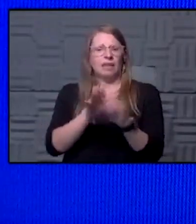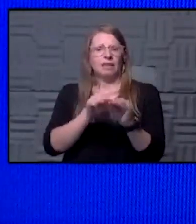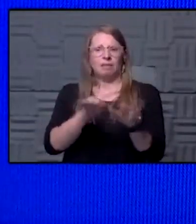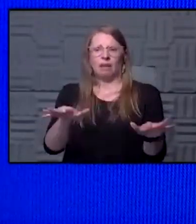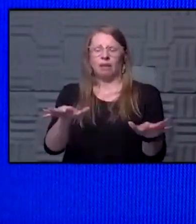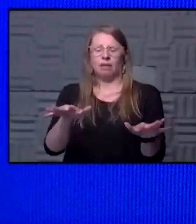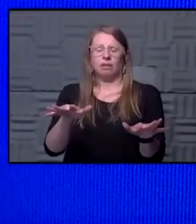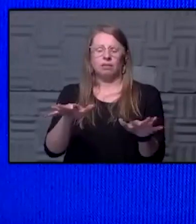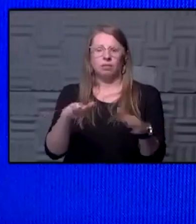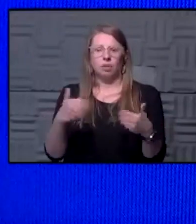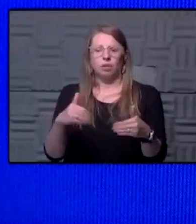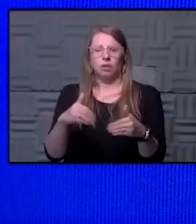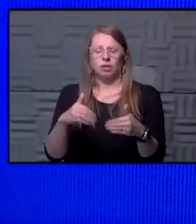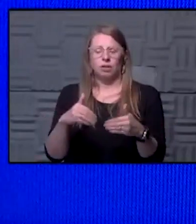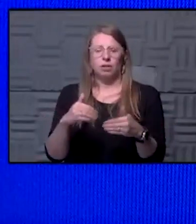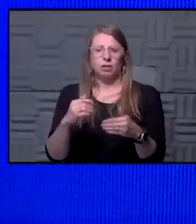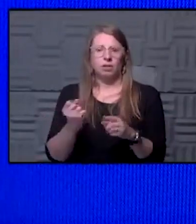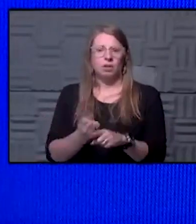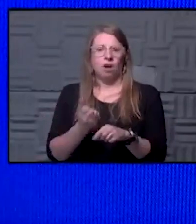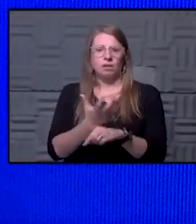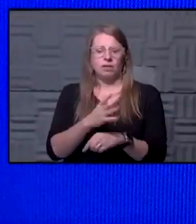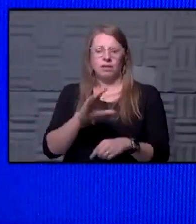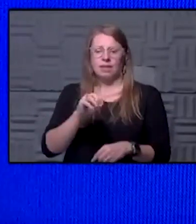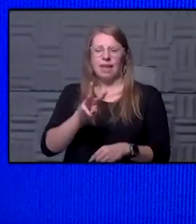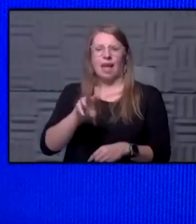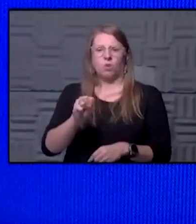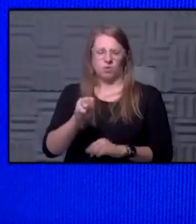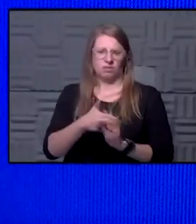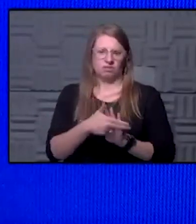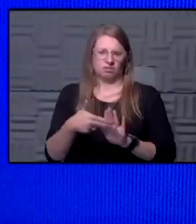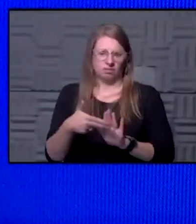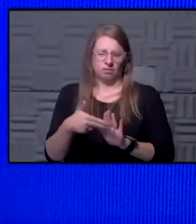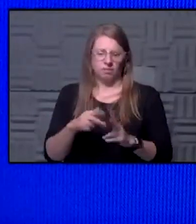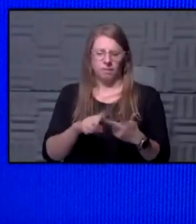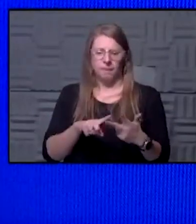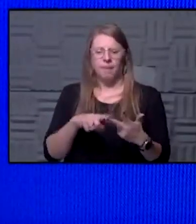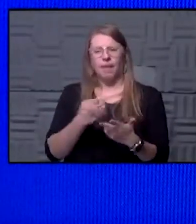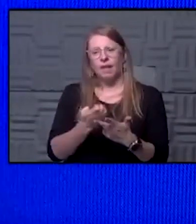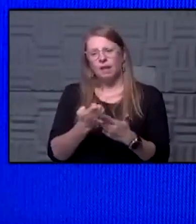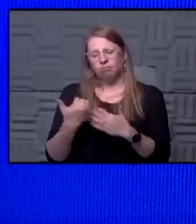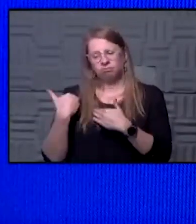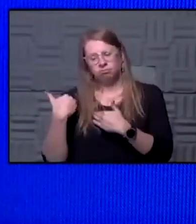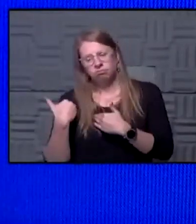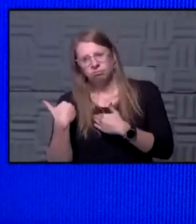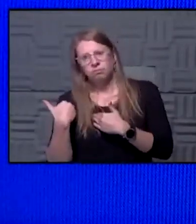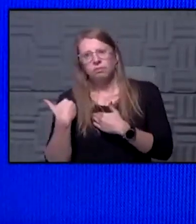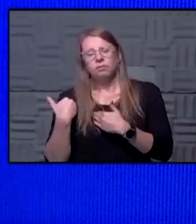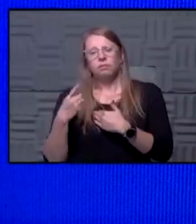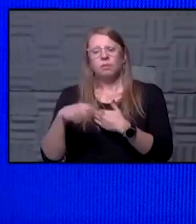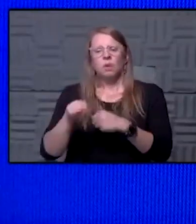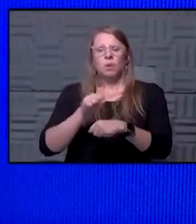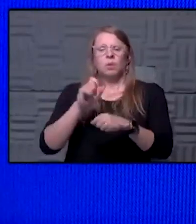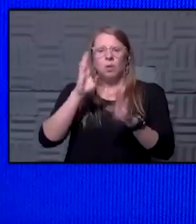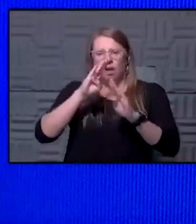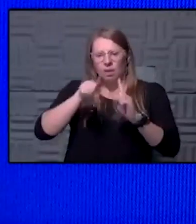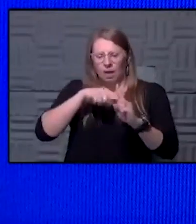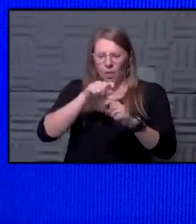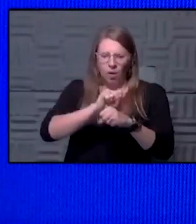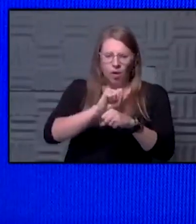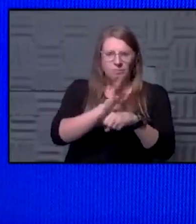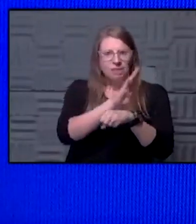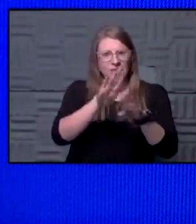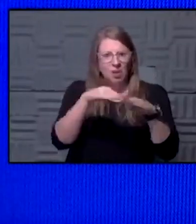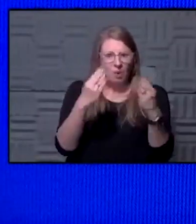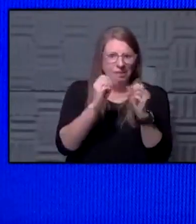all of us and causes cows, COVID weariness syndrome. Economic hardship for people trying worried about their work and whether the business is going to